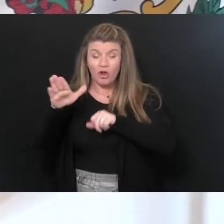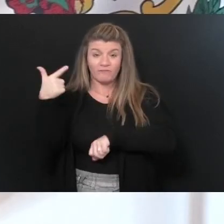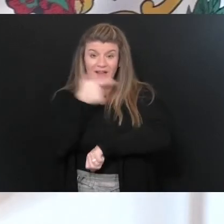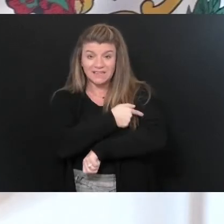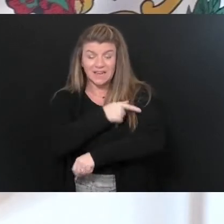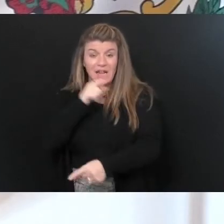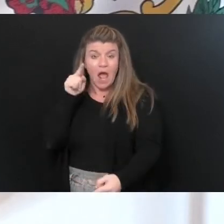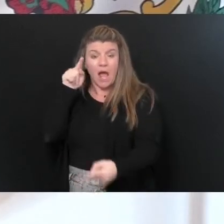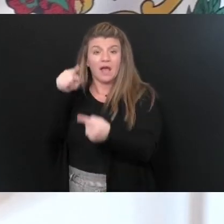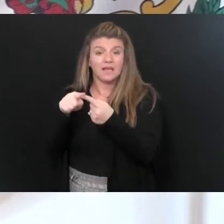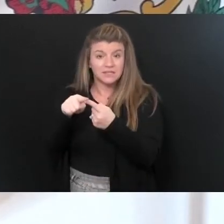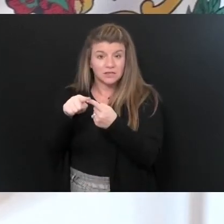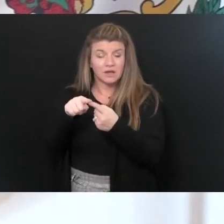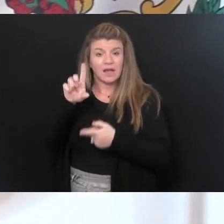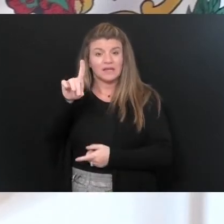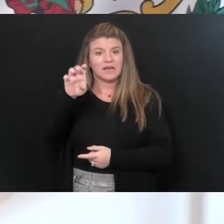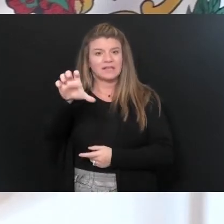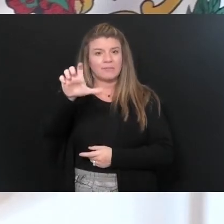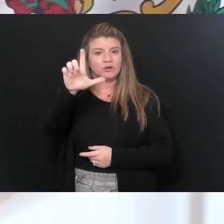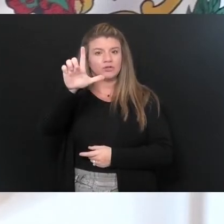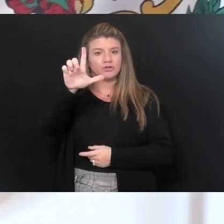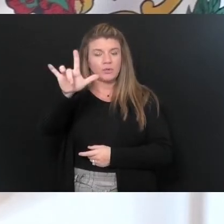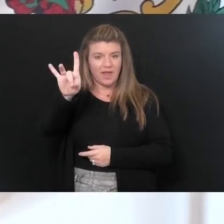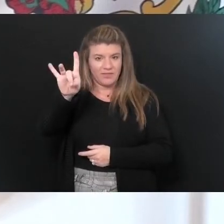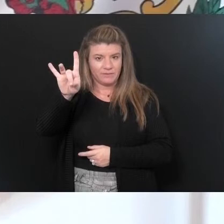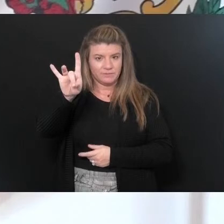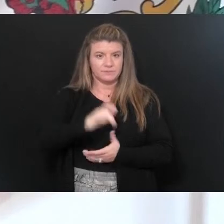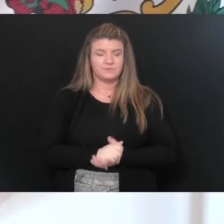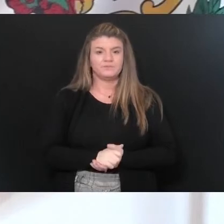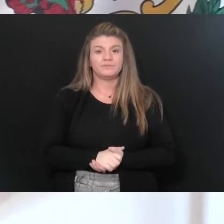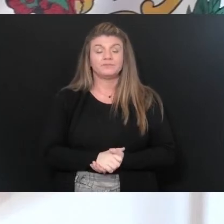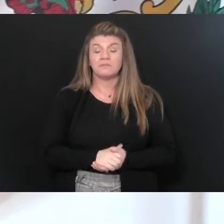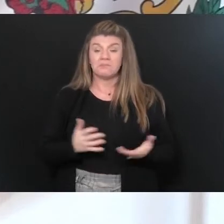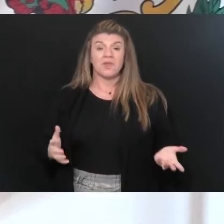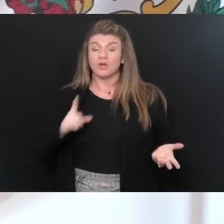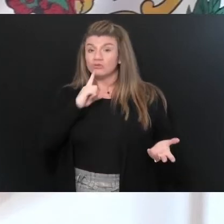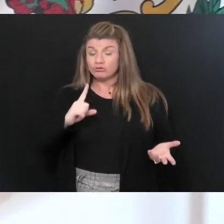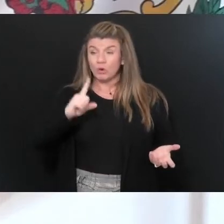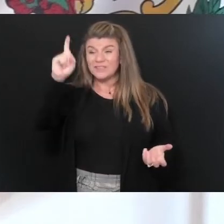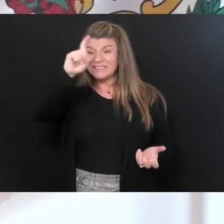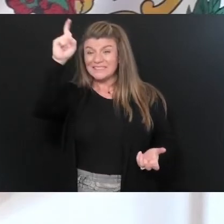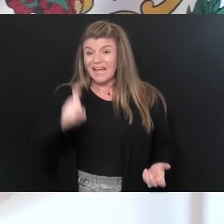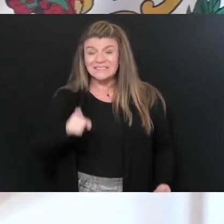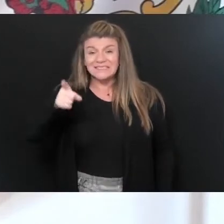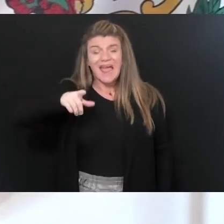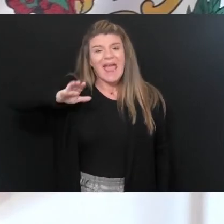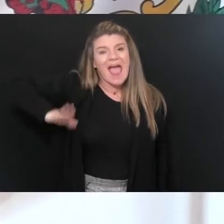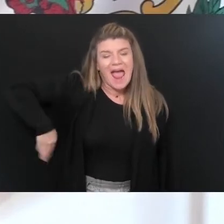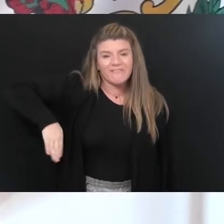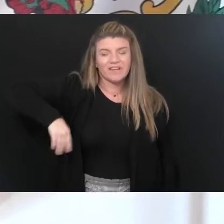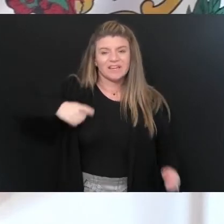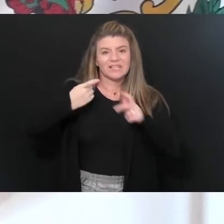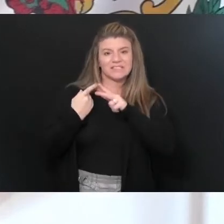people until December the 28th. So Texas isn't even going to start until September